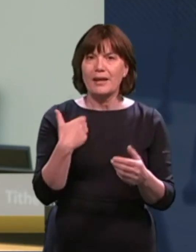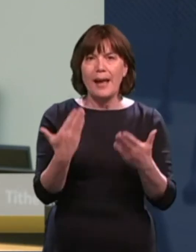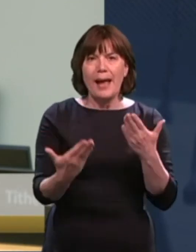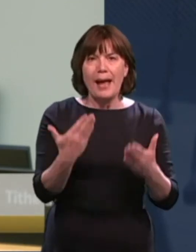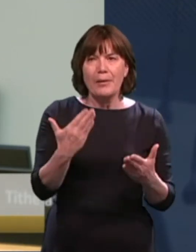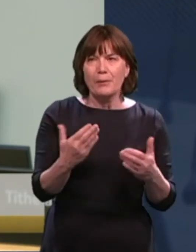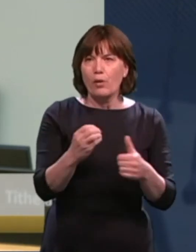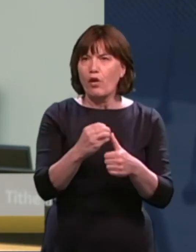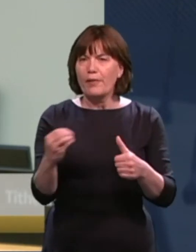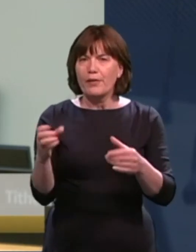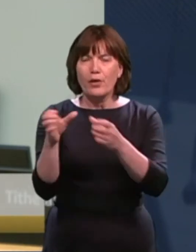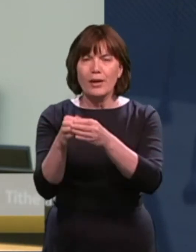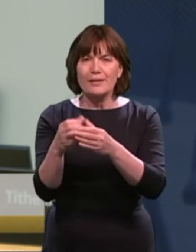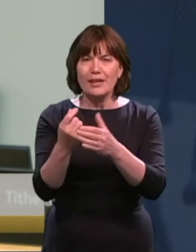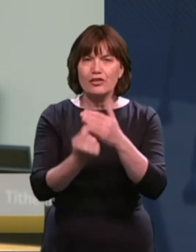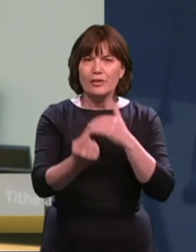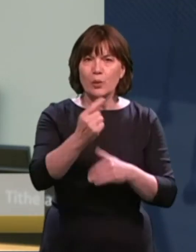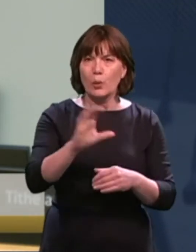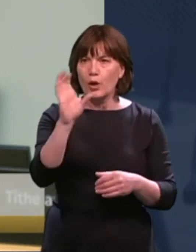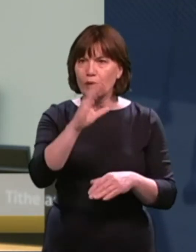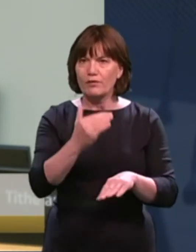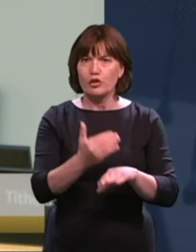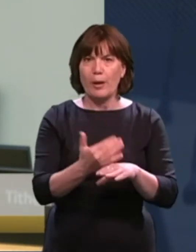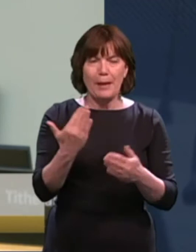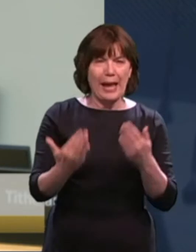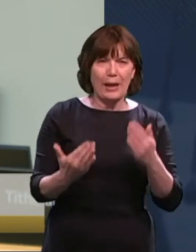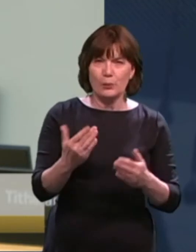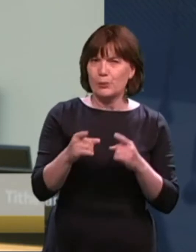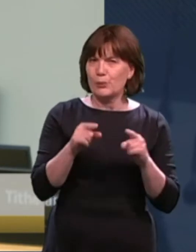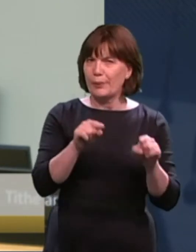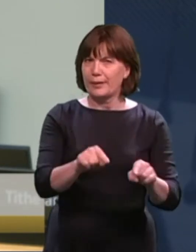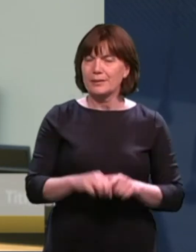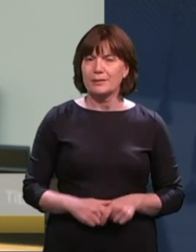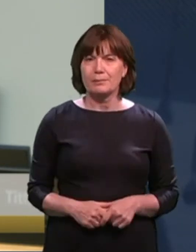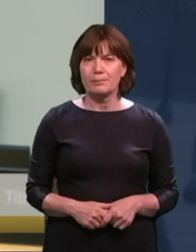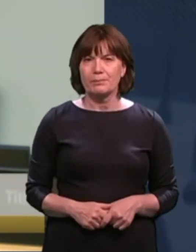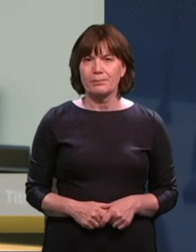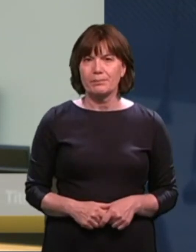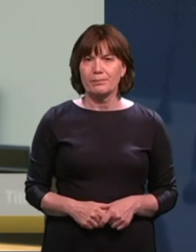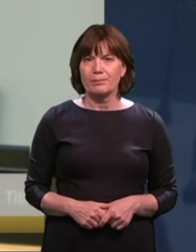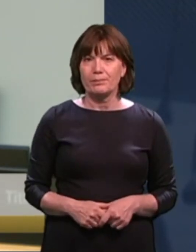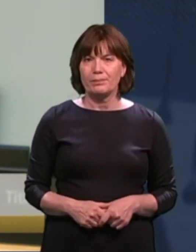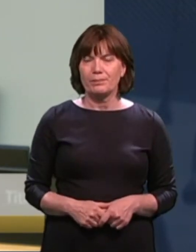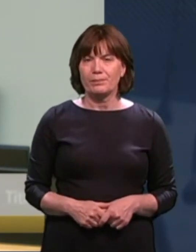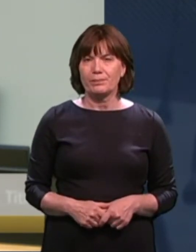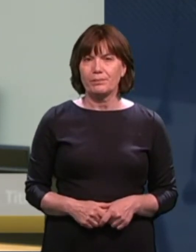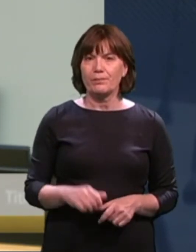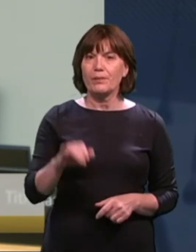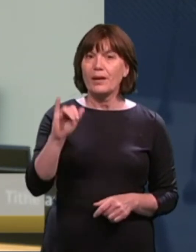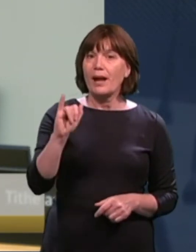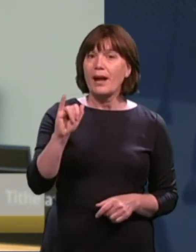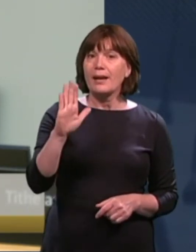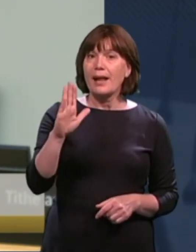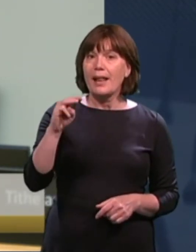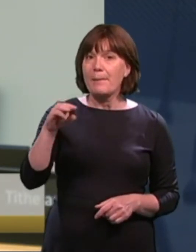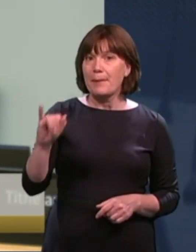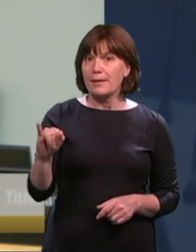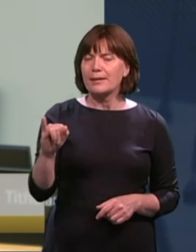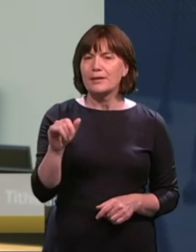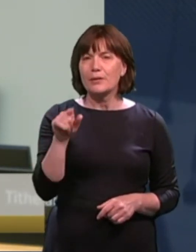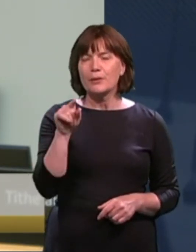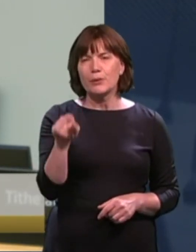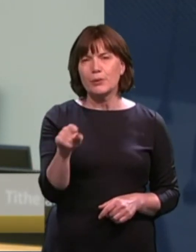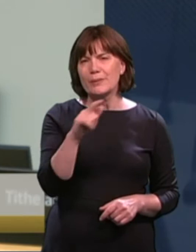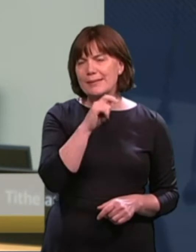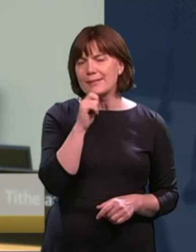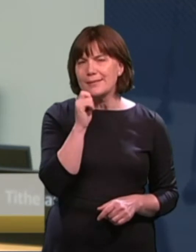or individuals seeking employment. And as was mentioned by the independent living movement, you